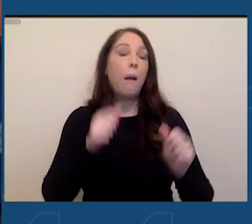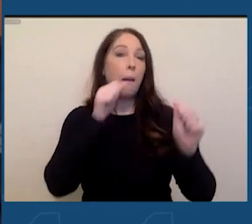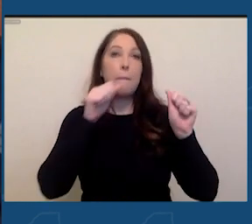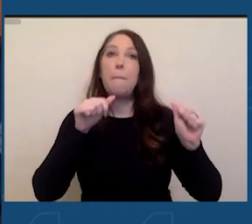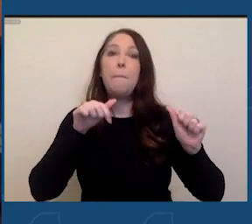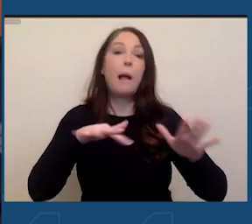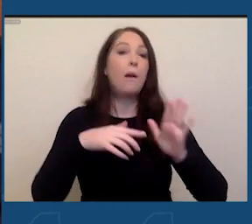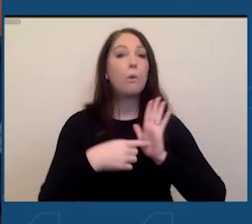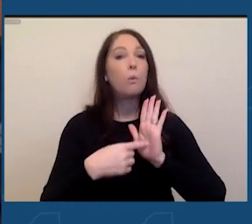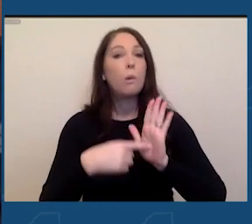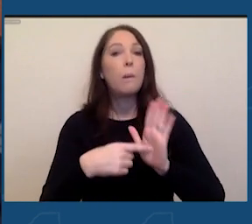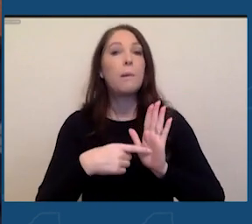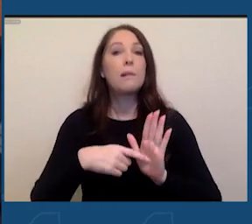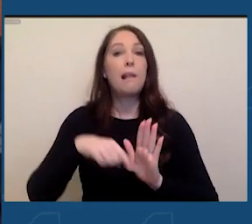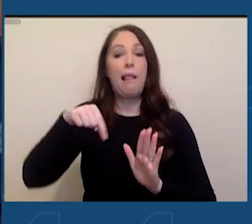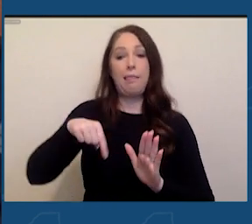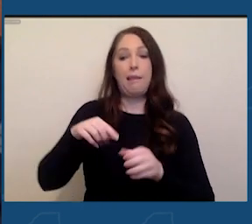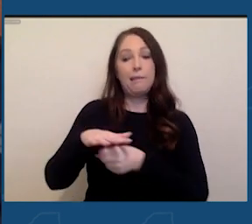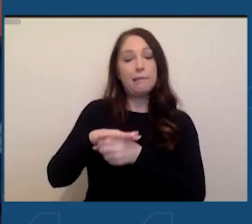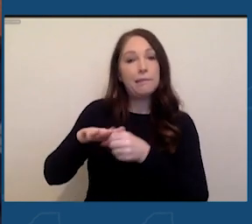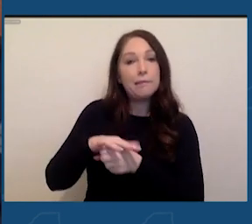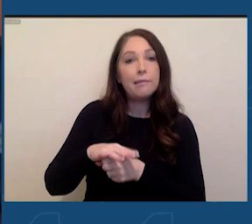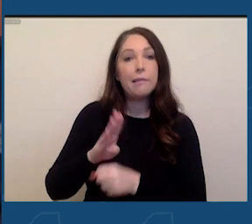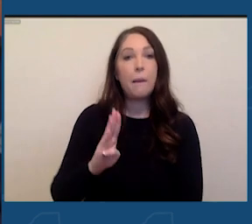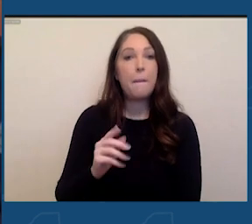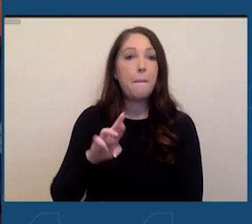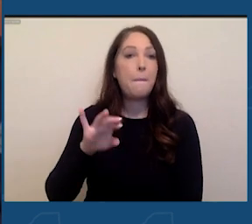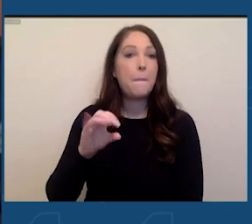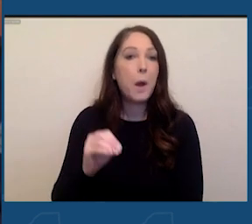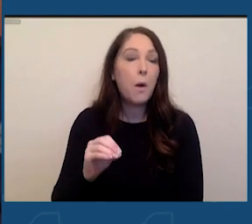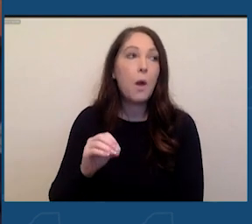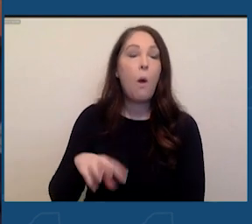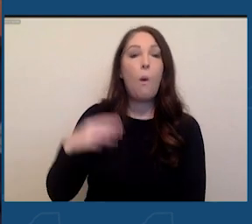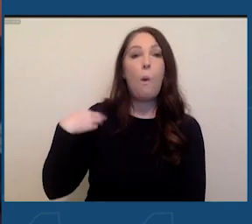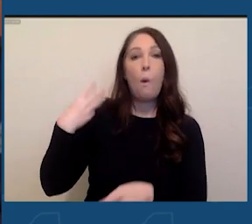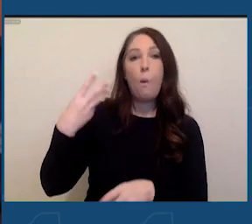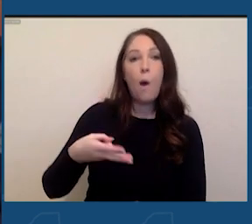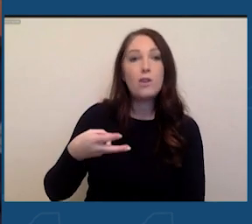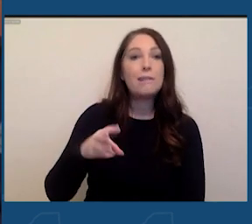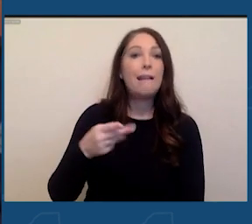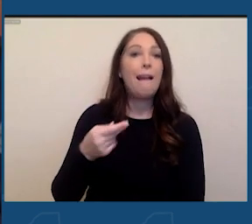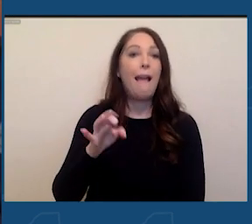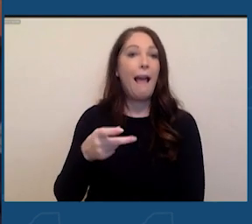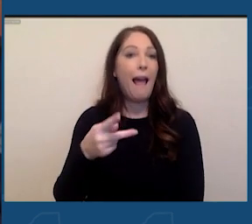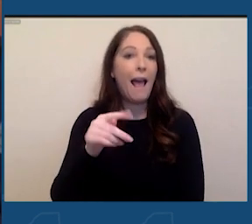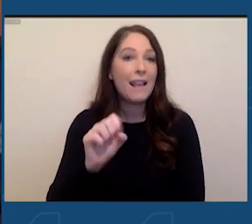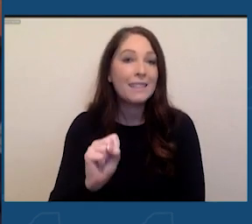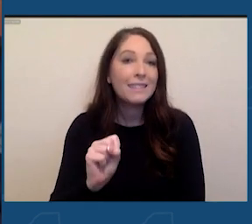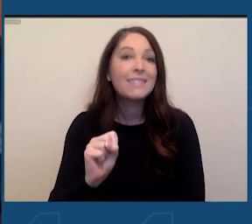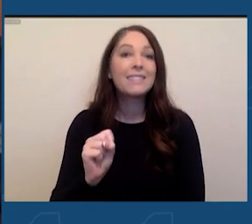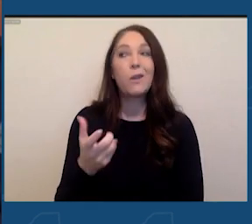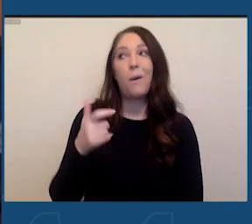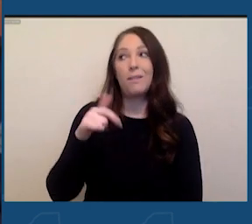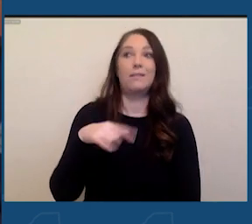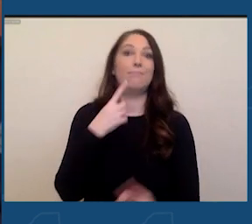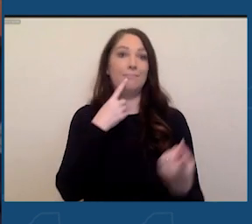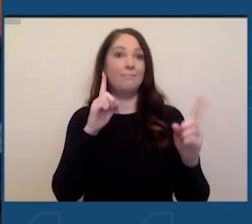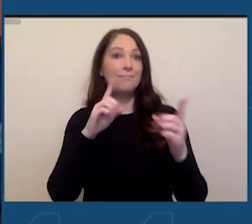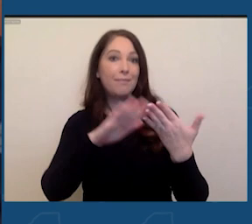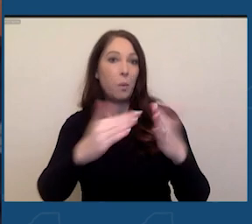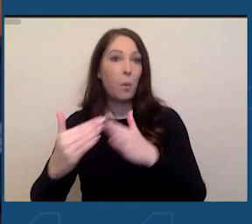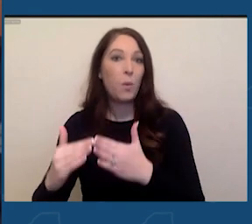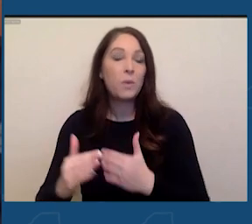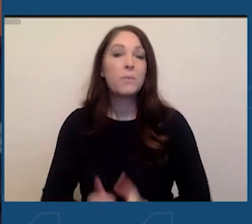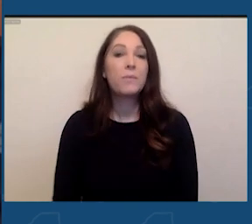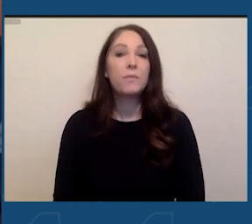has Harlem, it has Washington Heights, it has the Boogie Down Bronx. And so it's a very iconic neighborhood. And yes, I